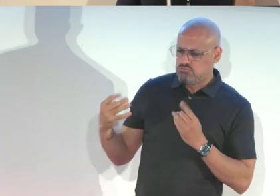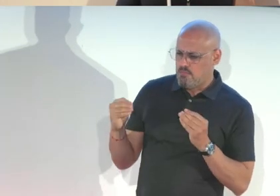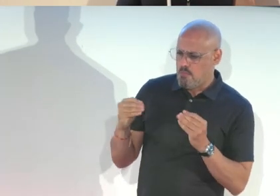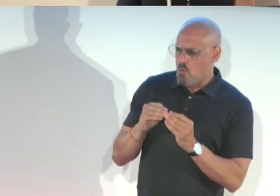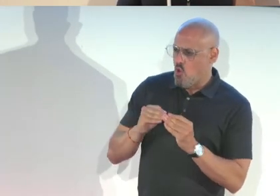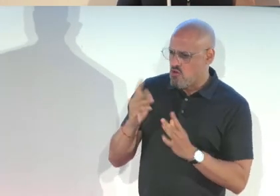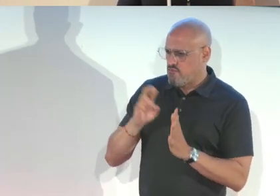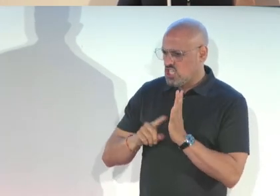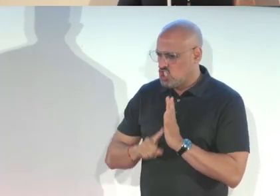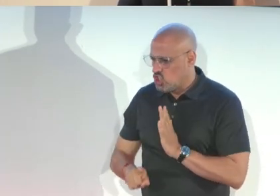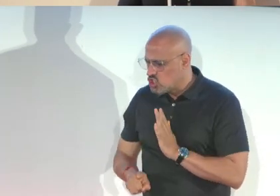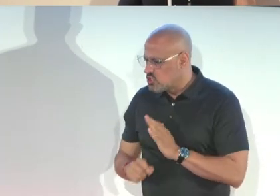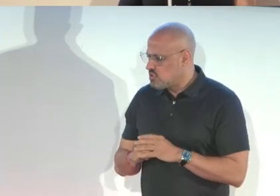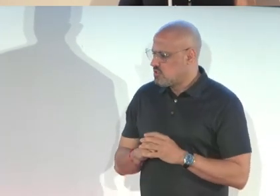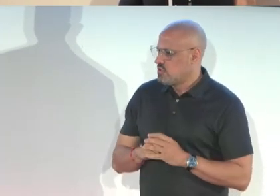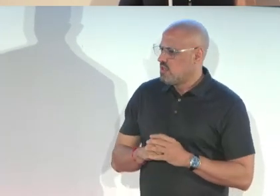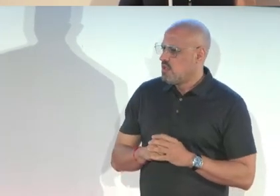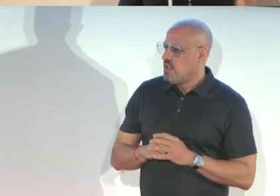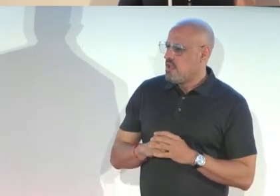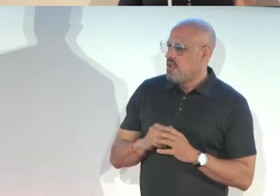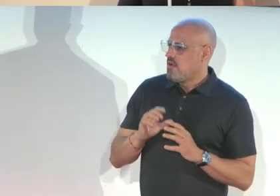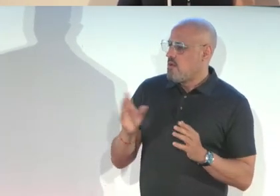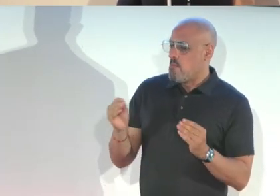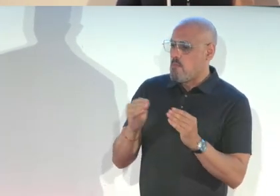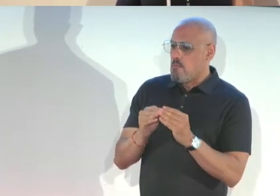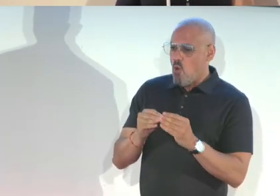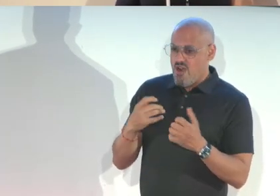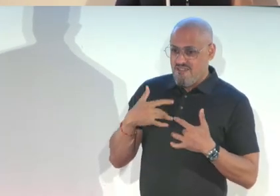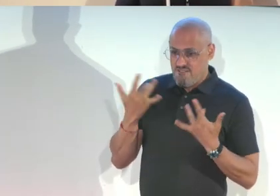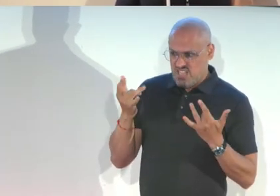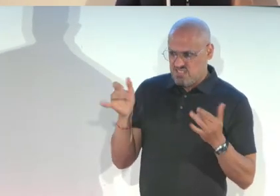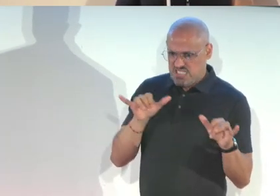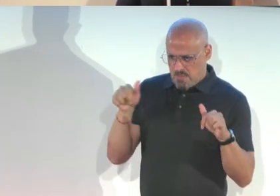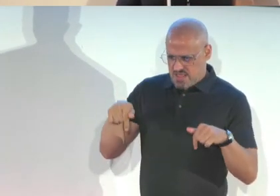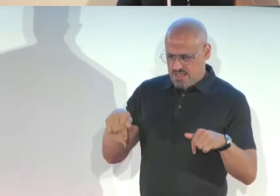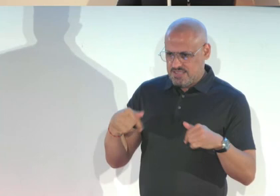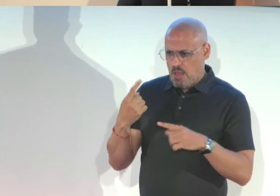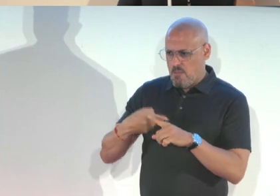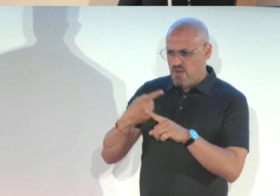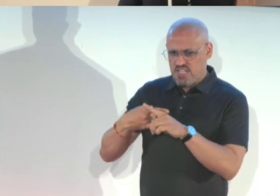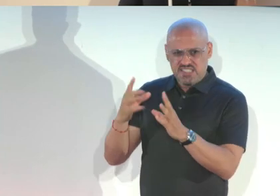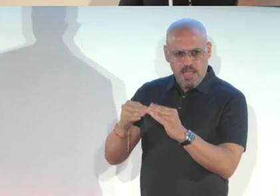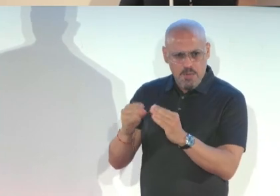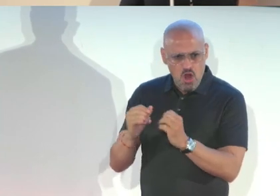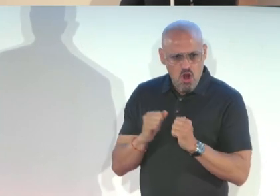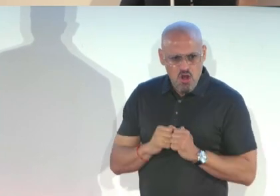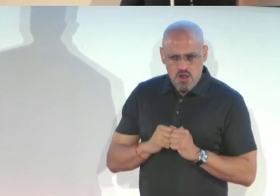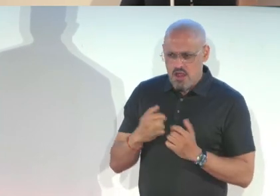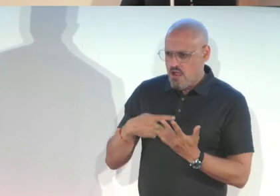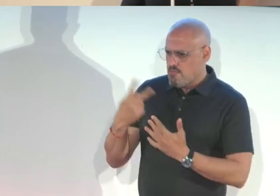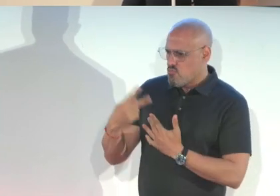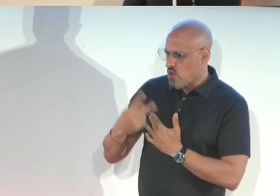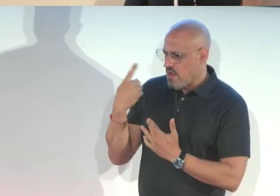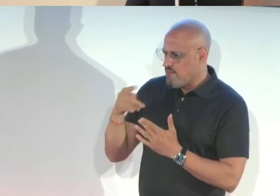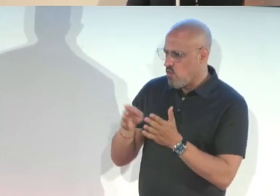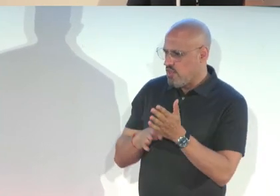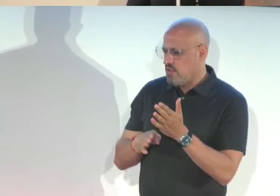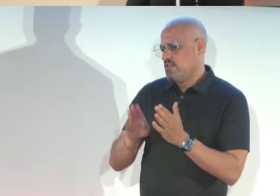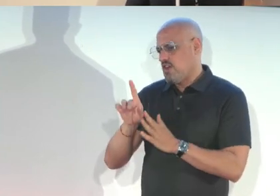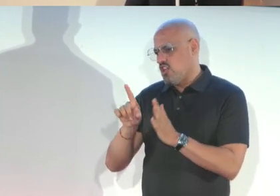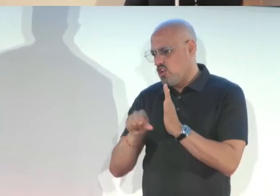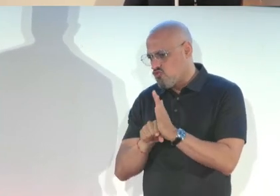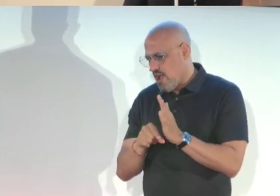events. And of course, we also need your support to grow, to do more research